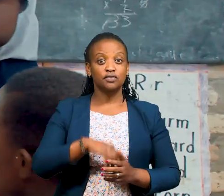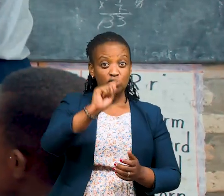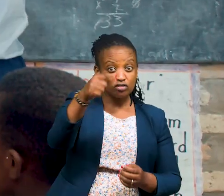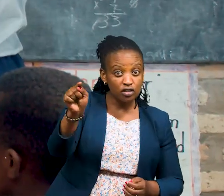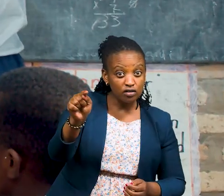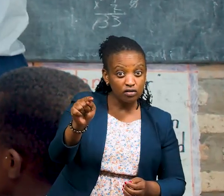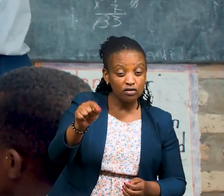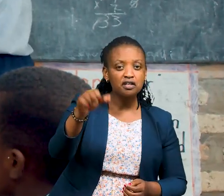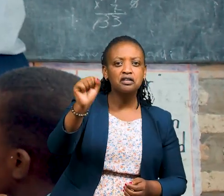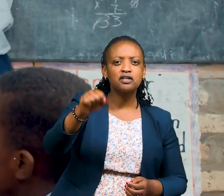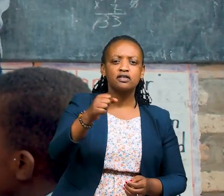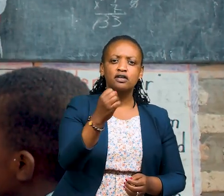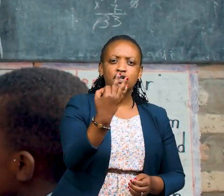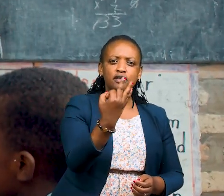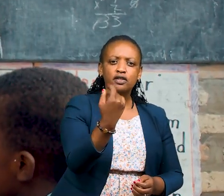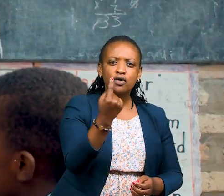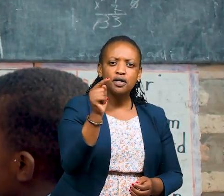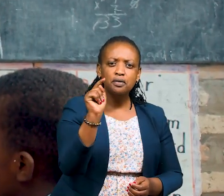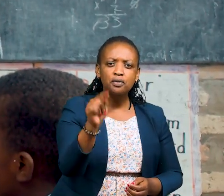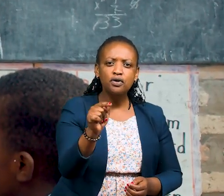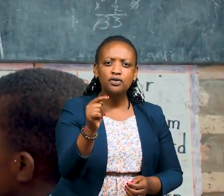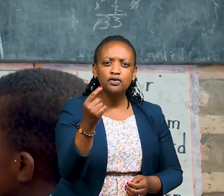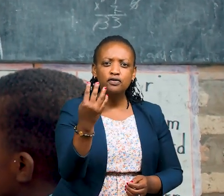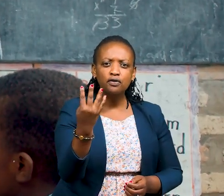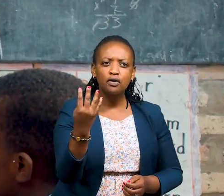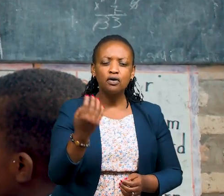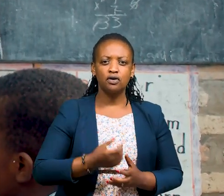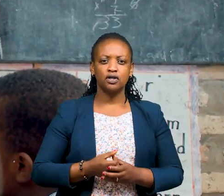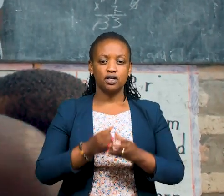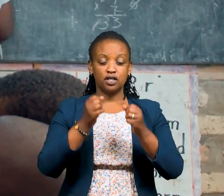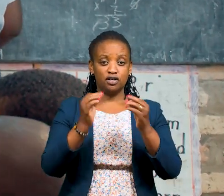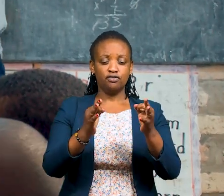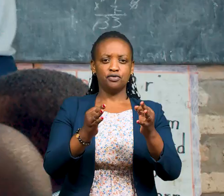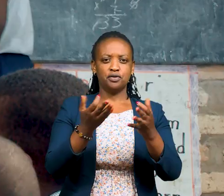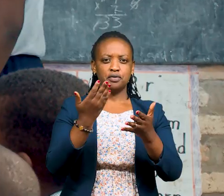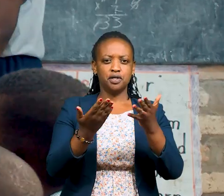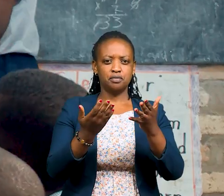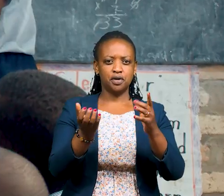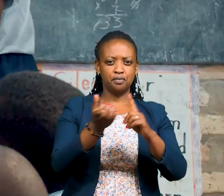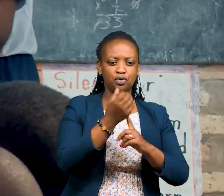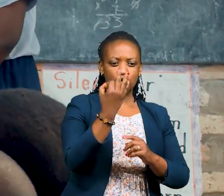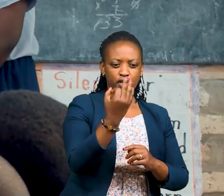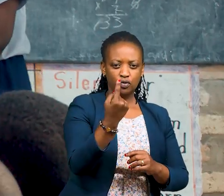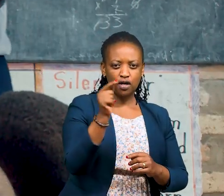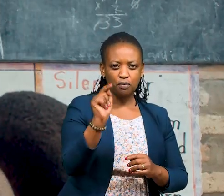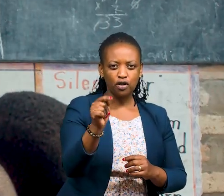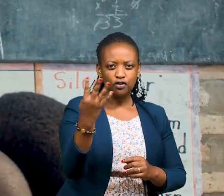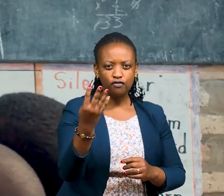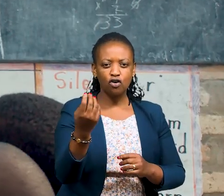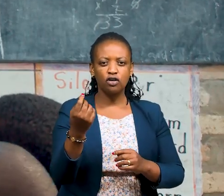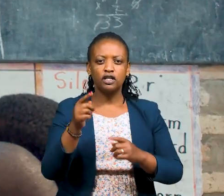Is it correct? Yes. 31.4. It means when we get